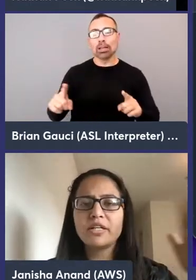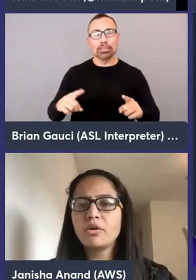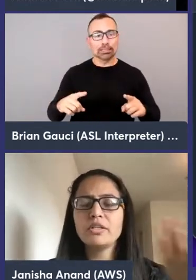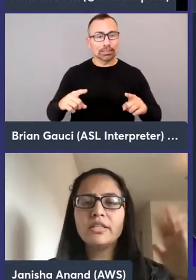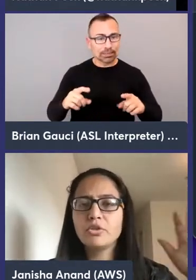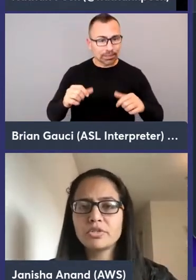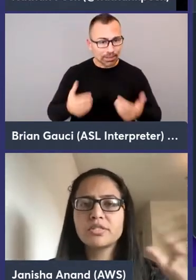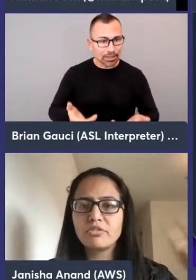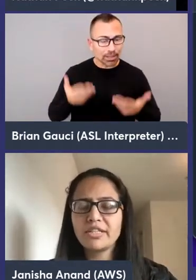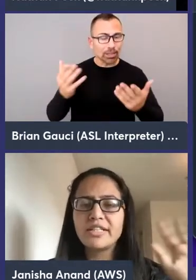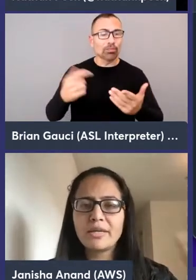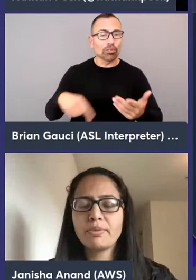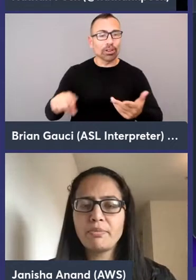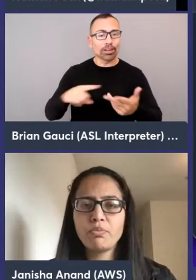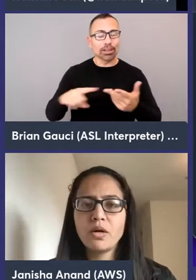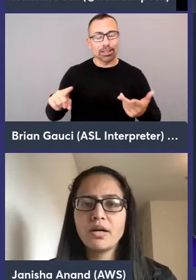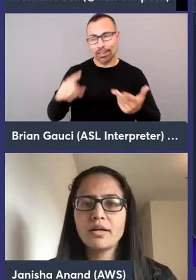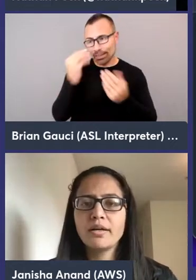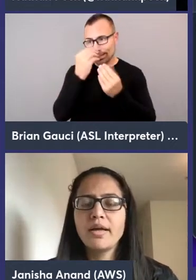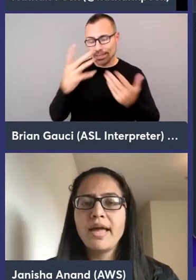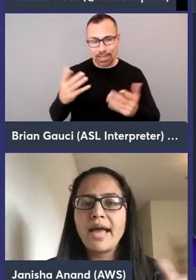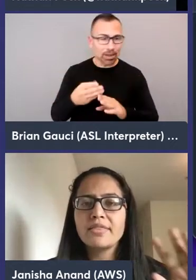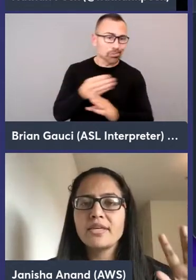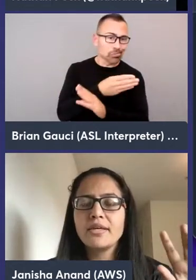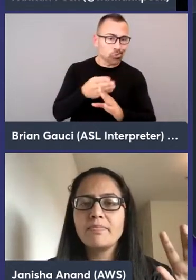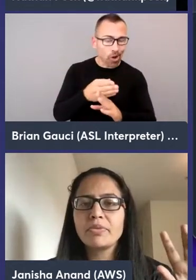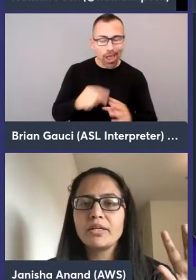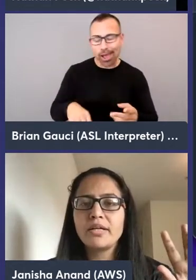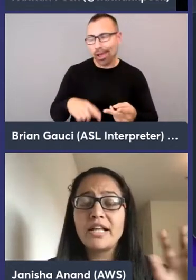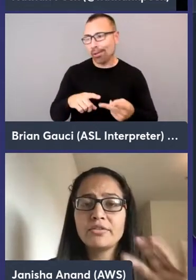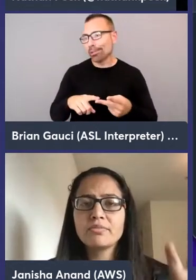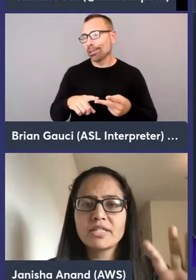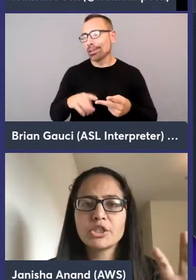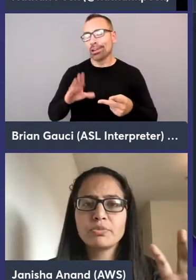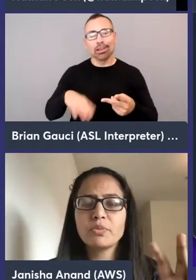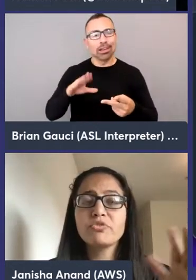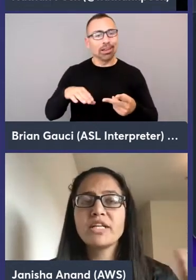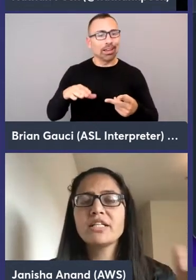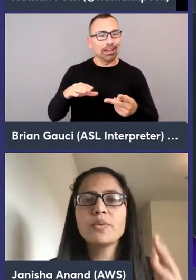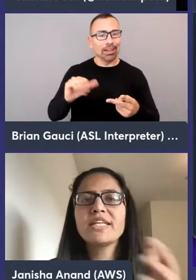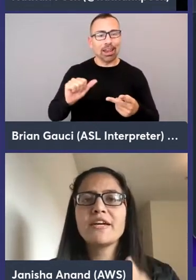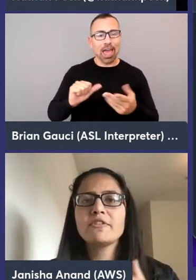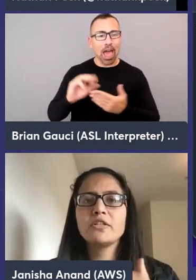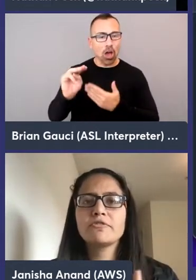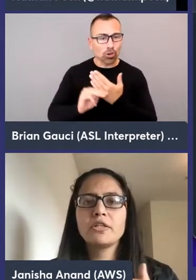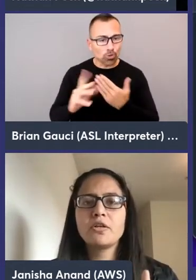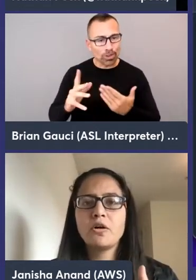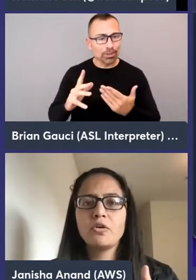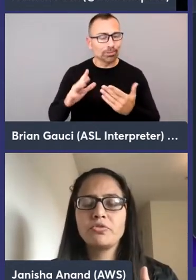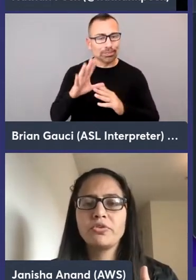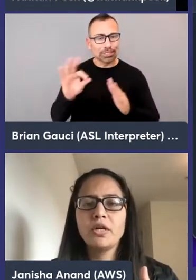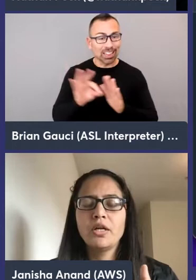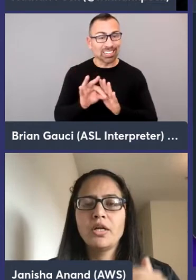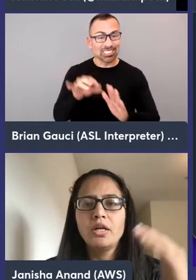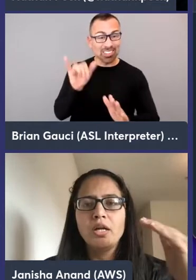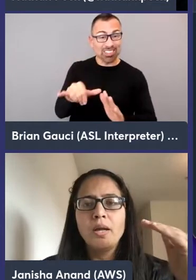data split and all the good stuff like data prep work and the algorithm selection part. We've taken away the heavy lifting